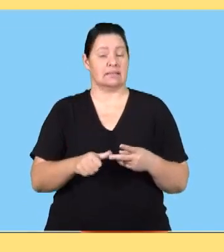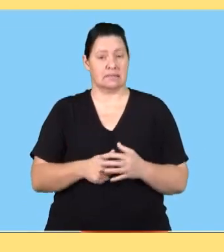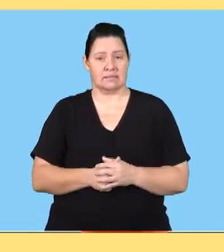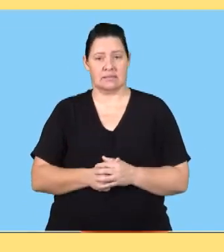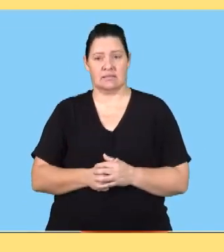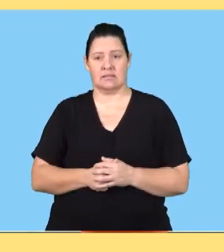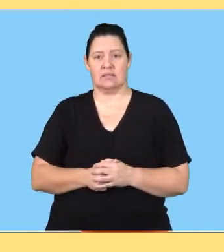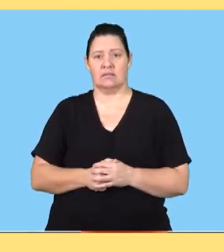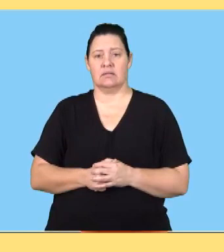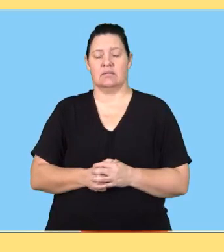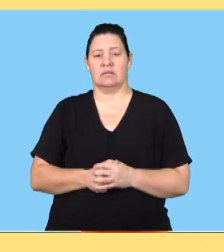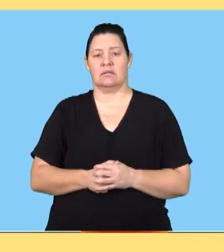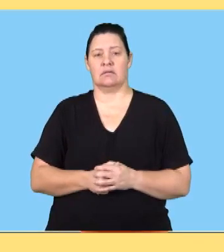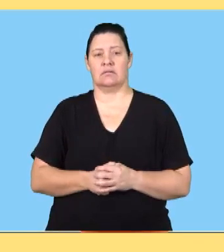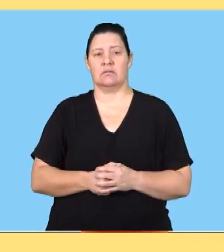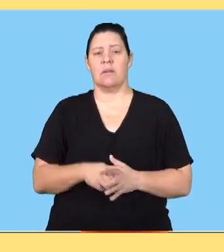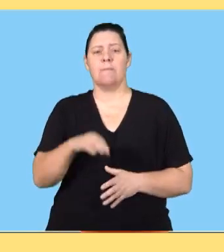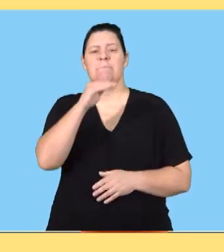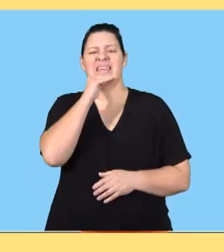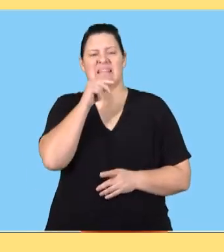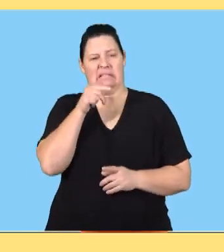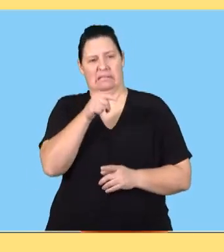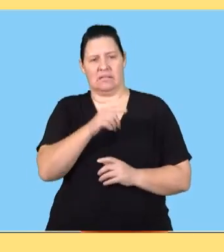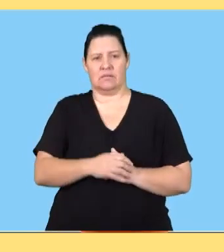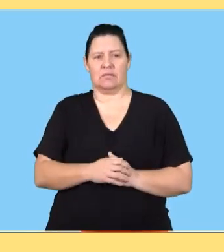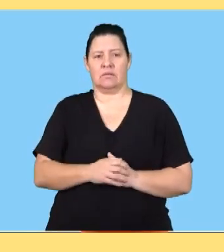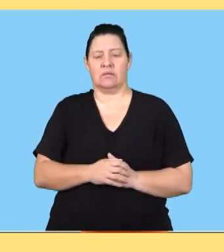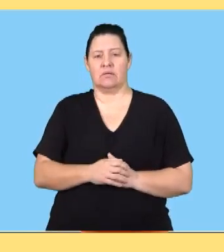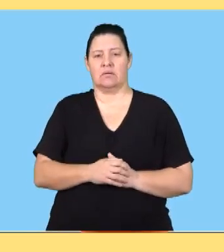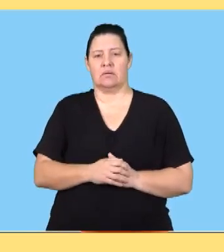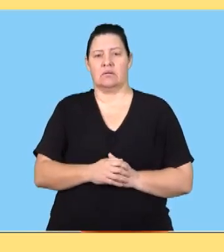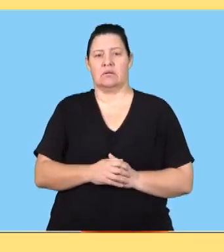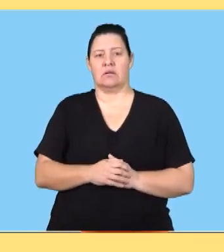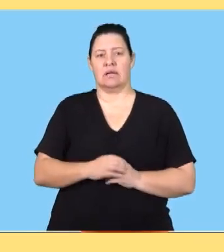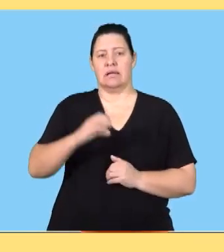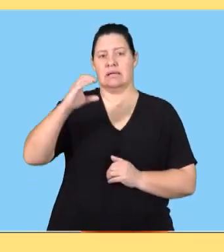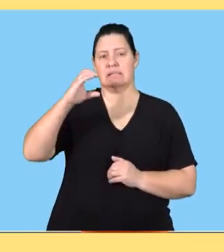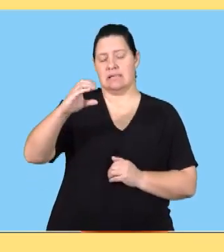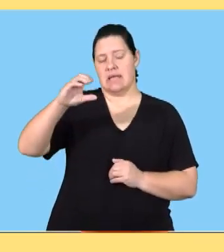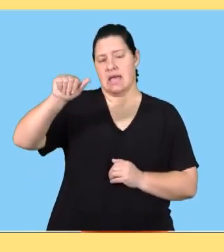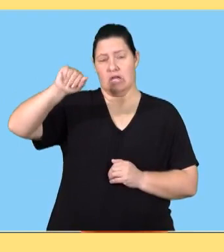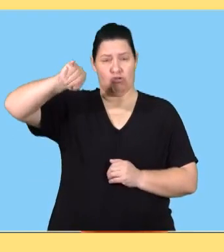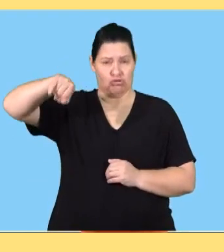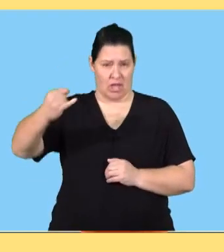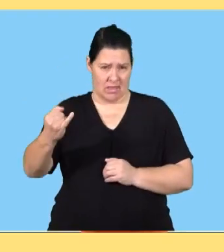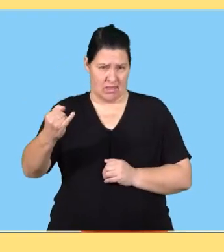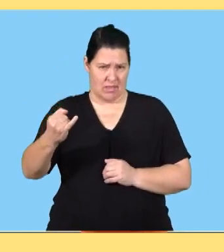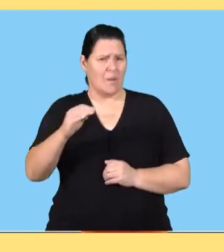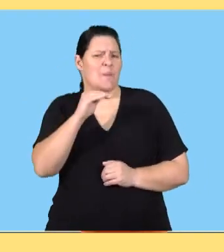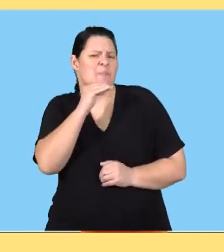I'm going to move now on to the definition. The definition of my